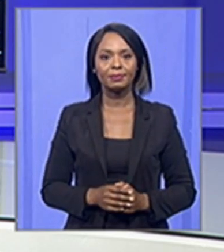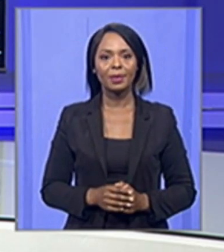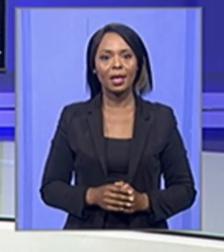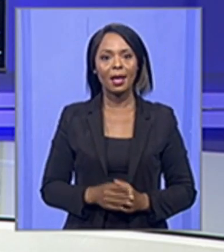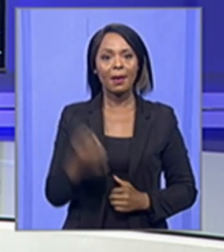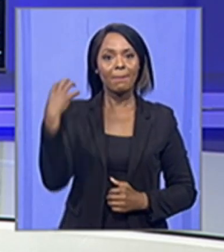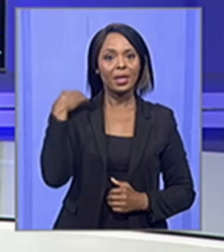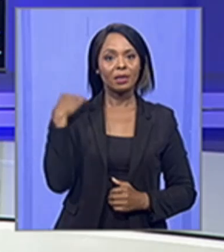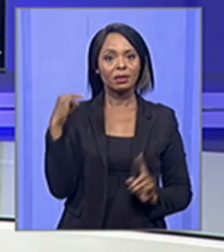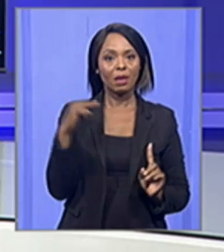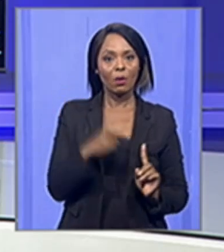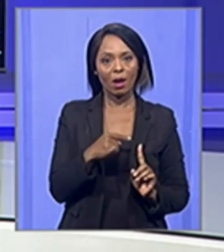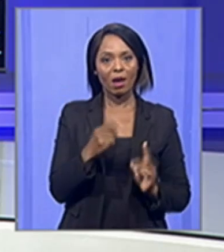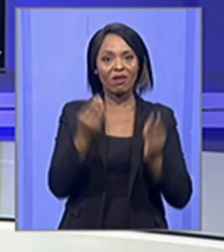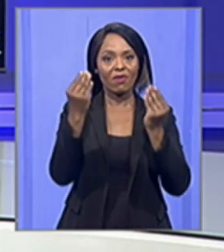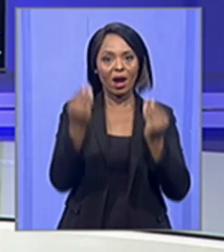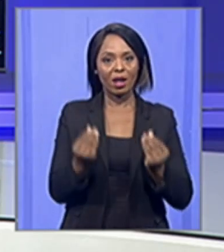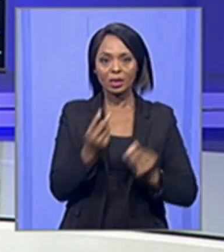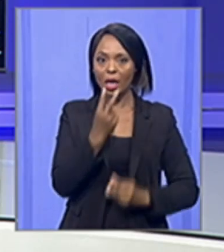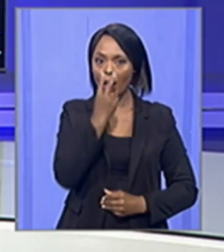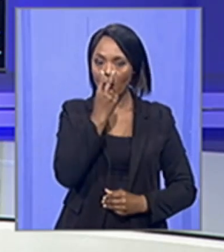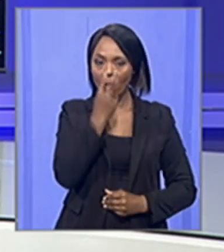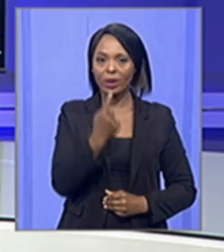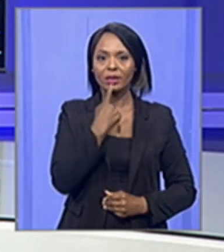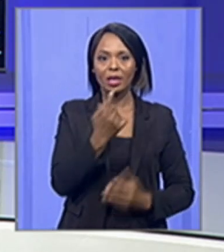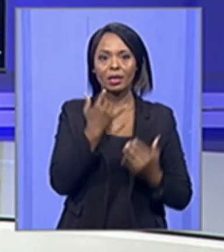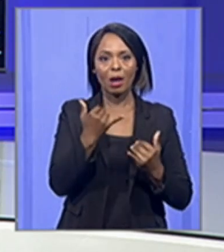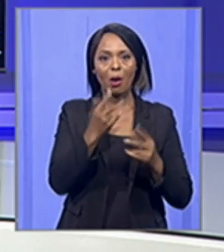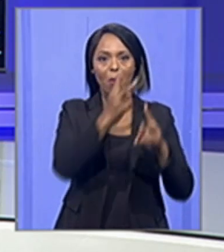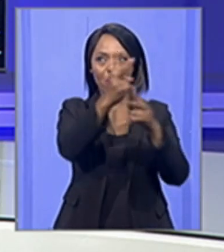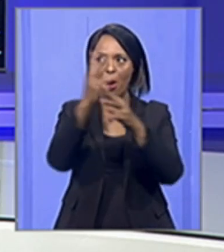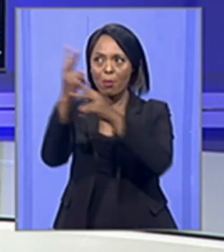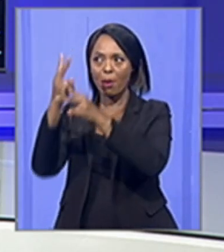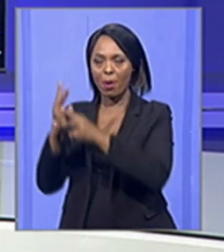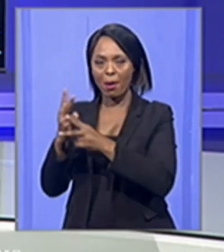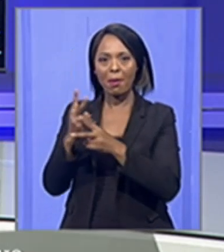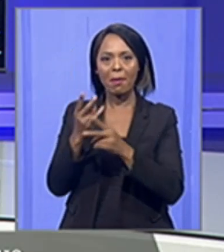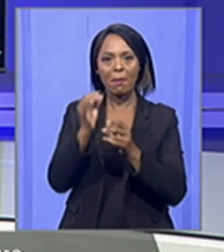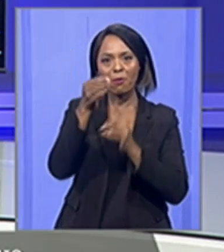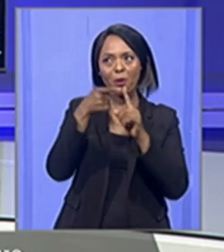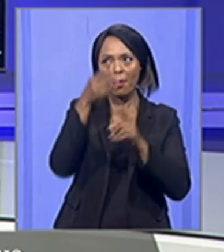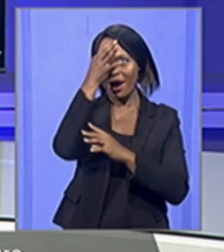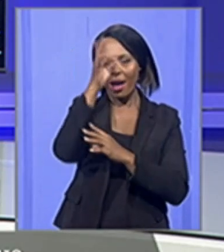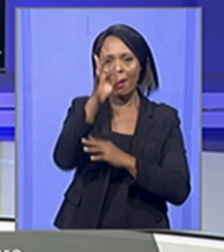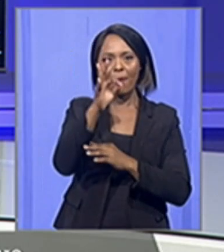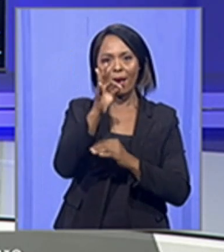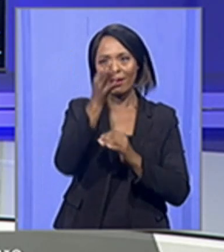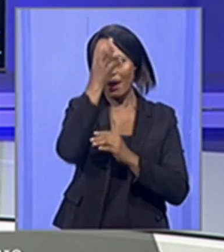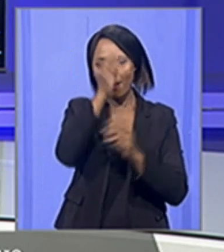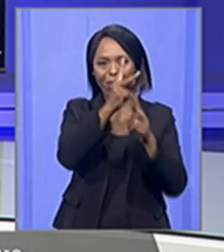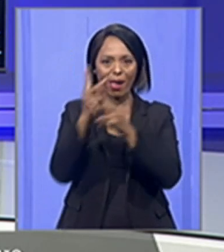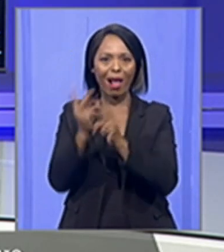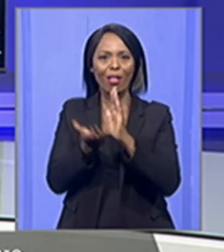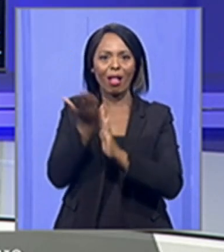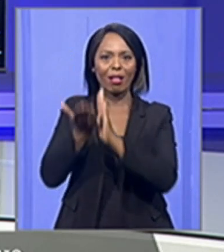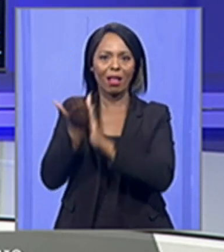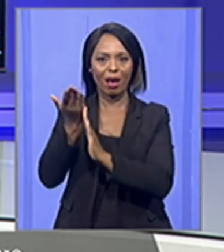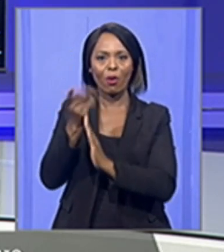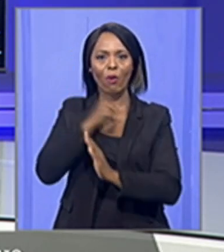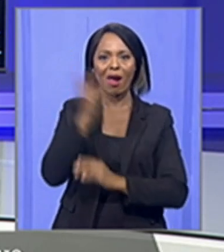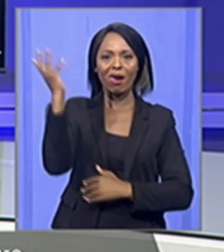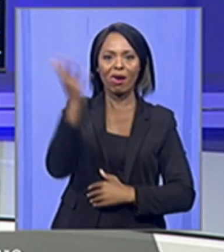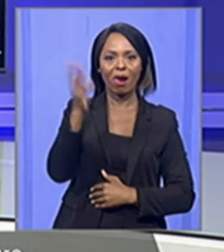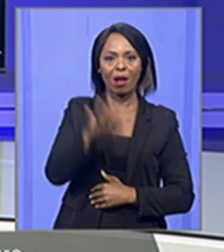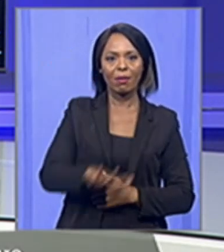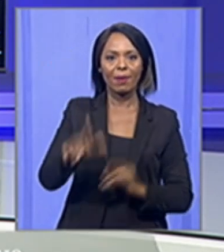Tona matlotlo Enoch Godongwane o re dikoloto tša mmušo di gakalela pele o ba bolela se mesong ya lekgono kopanong ya ka morago ga polelo ya gagwe